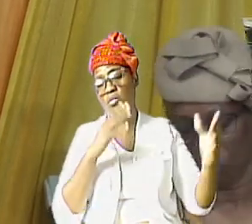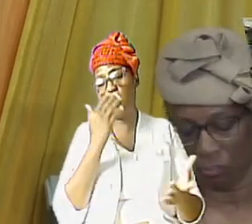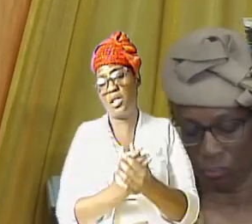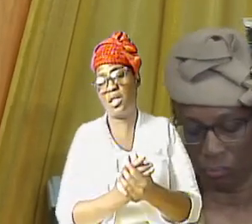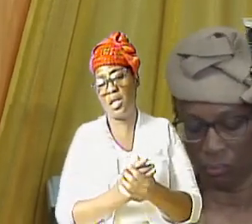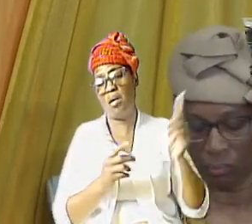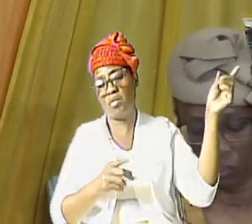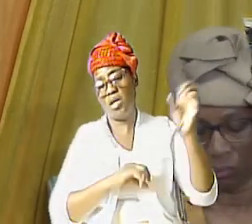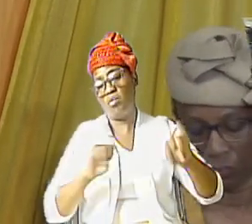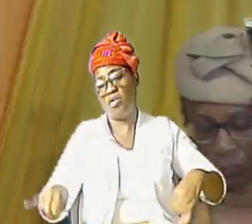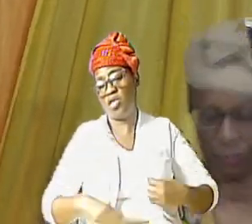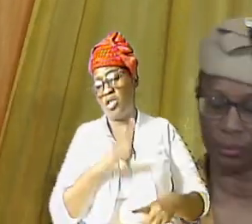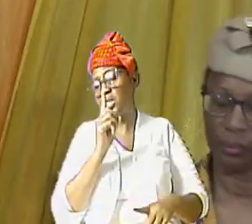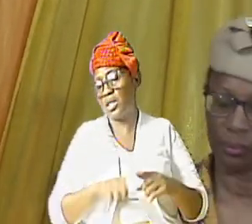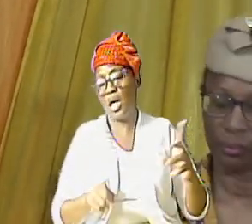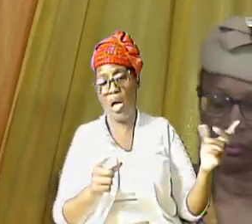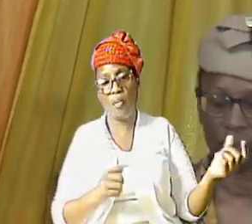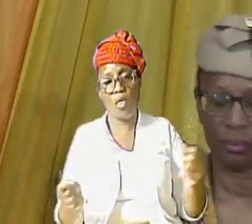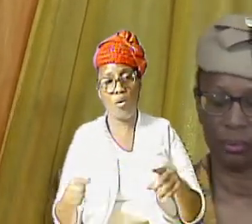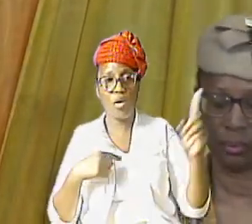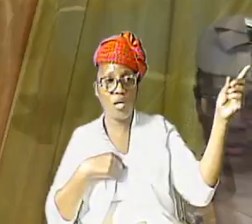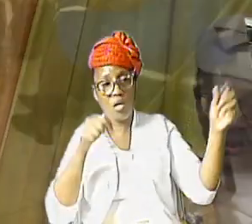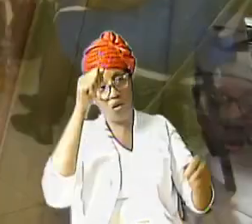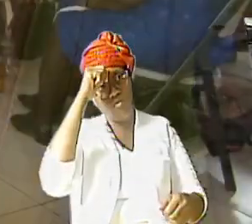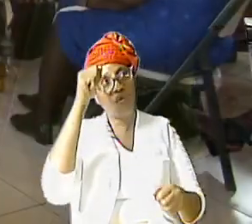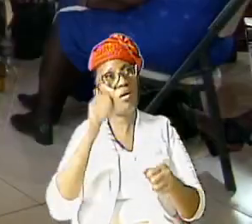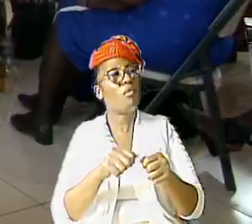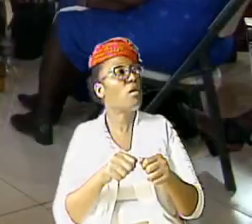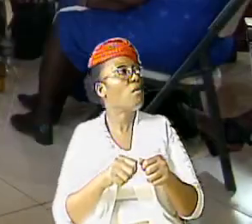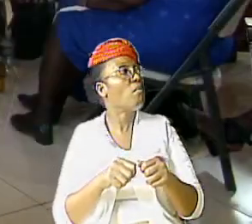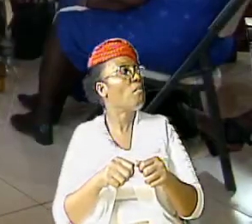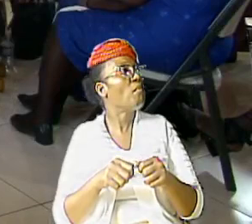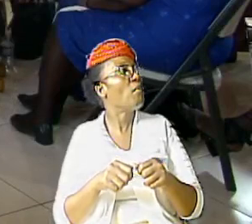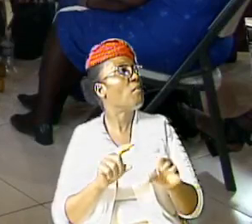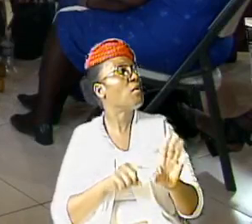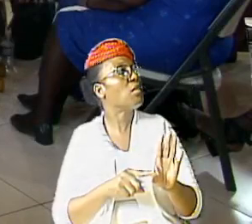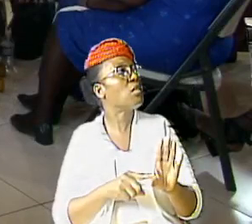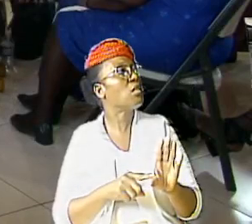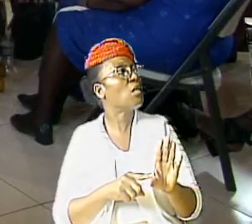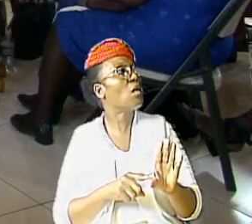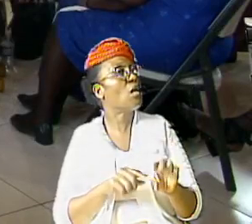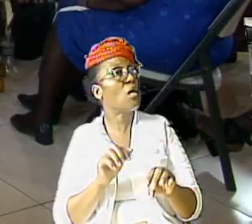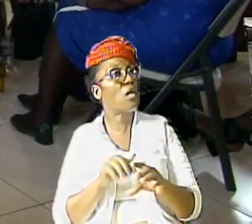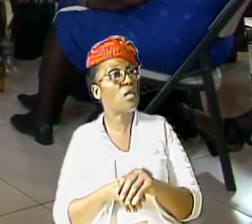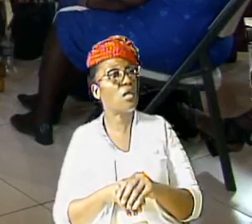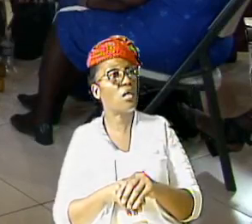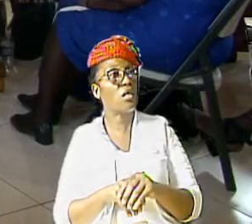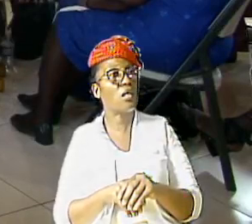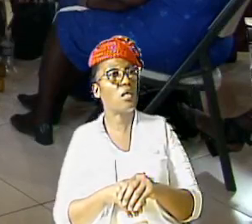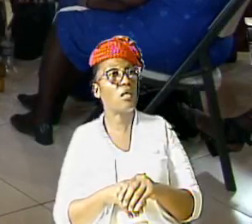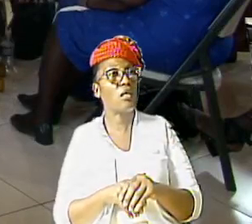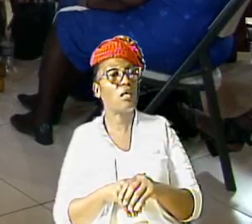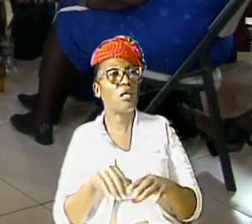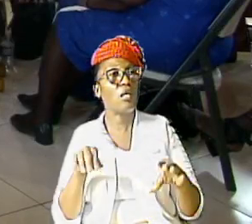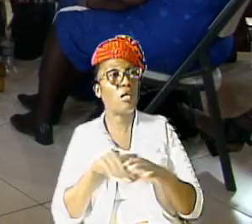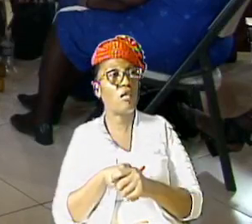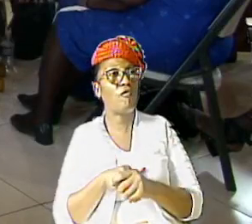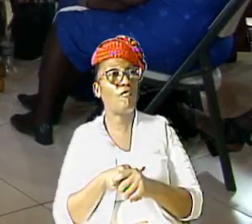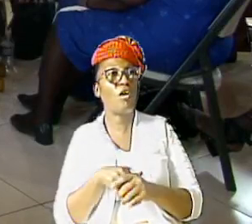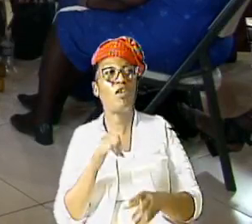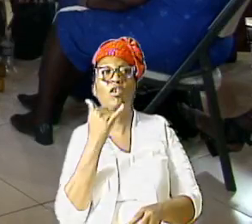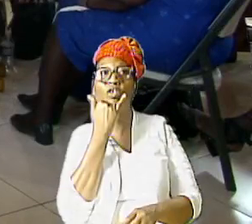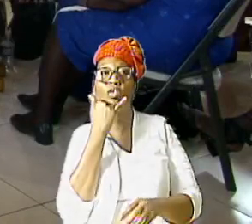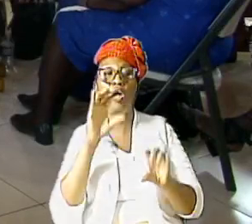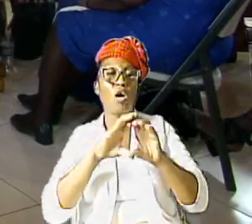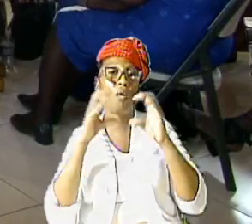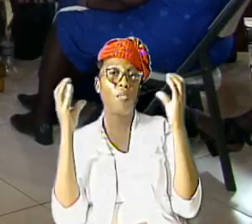You just can't do it, you know. And I remember when I started with the wrong company and I stopped come church a couple Sundays. But